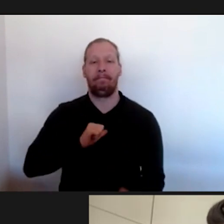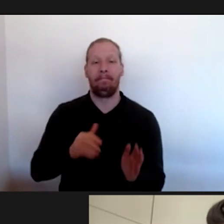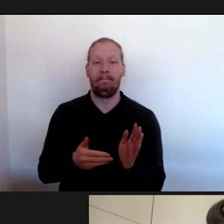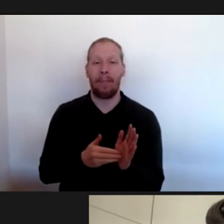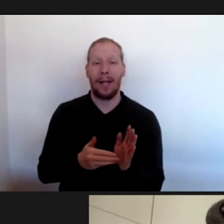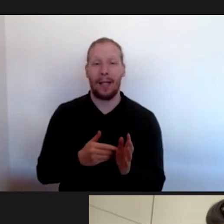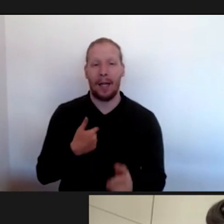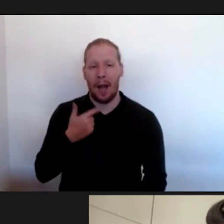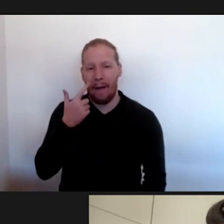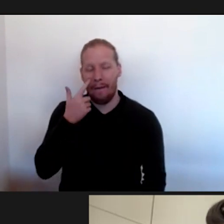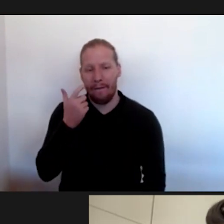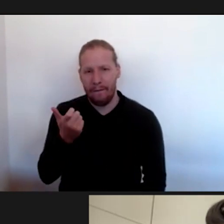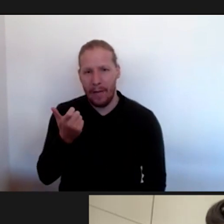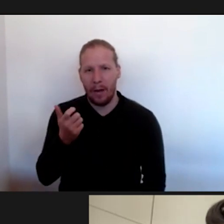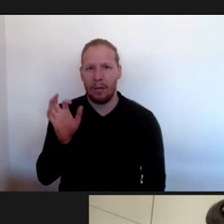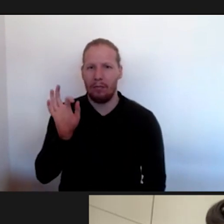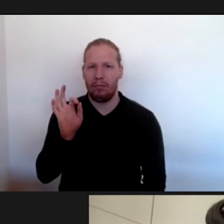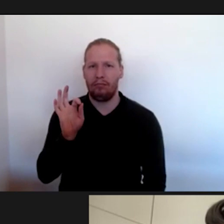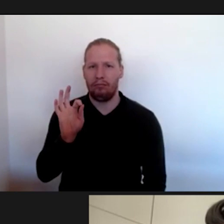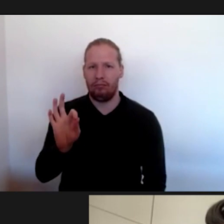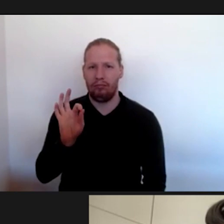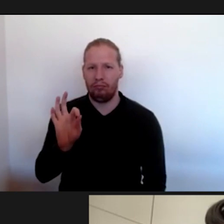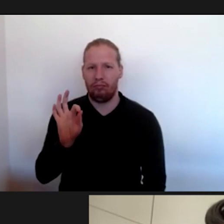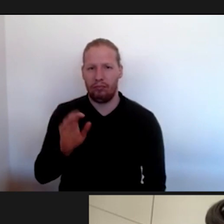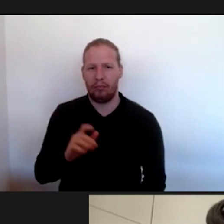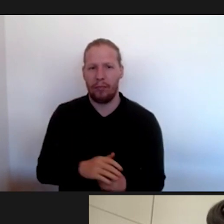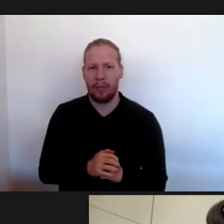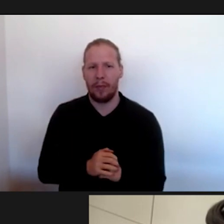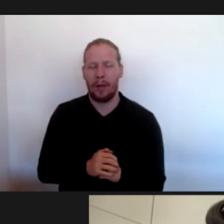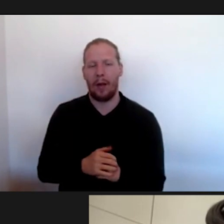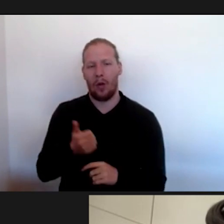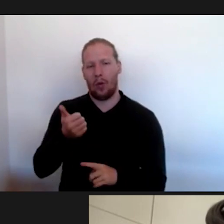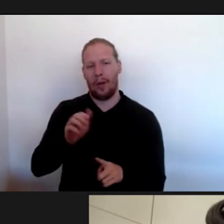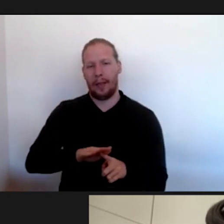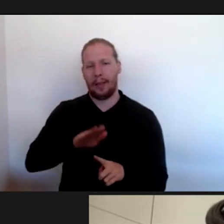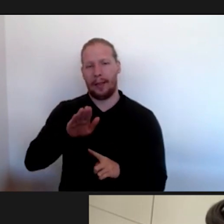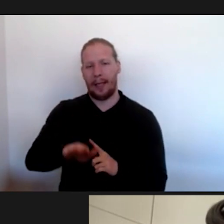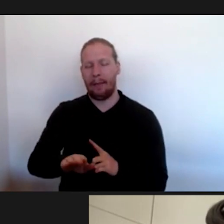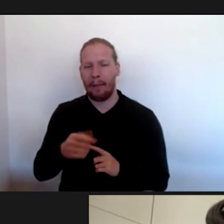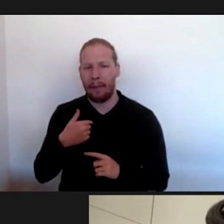I found as a good step forward was